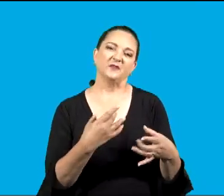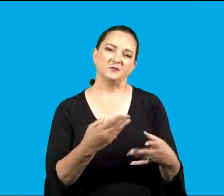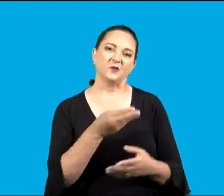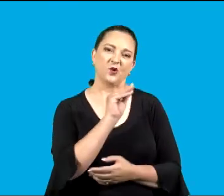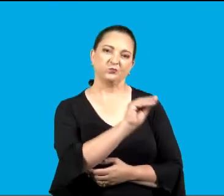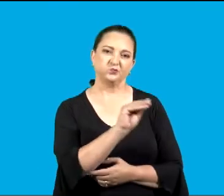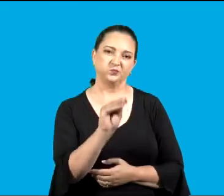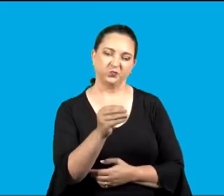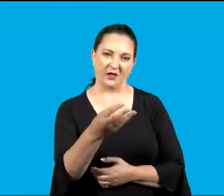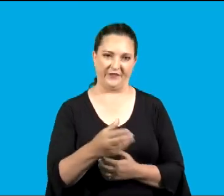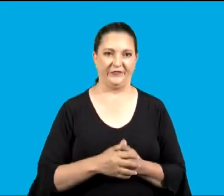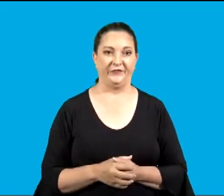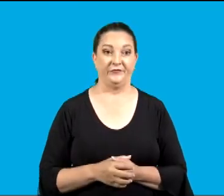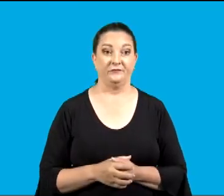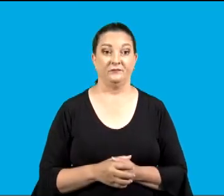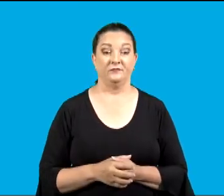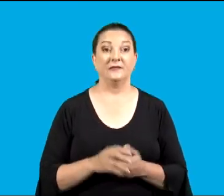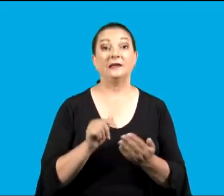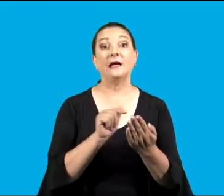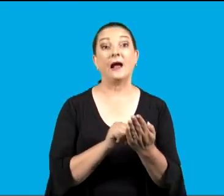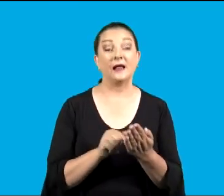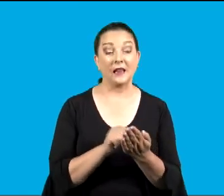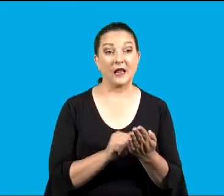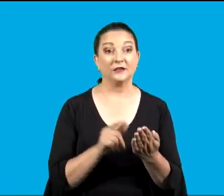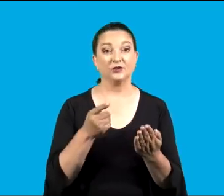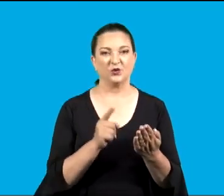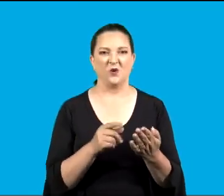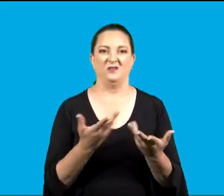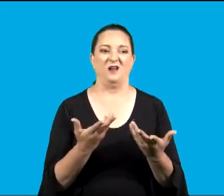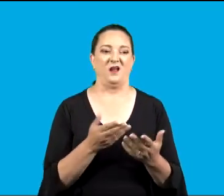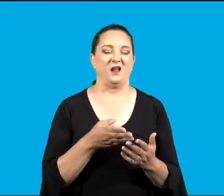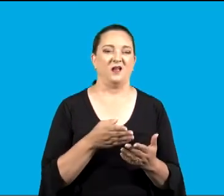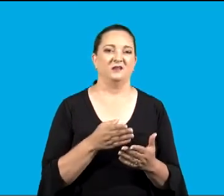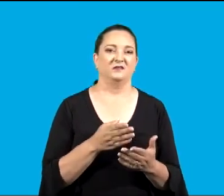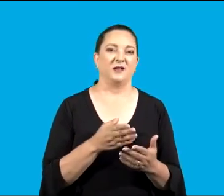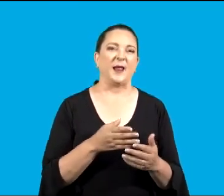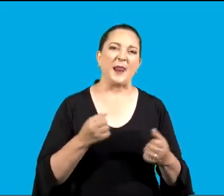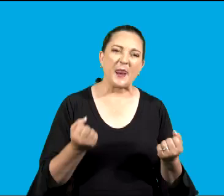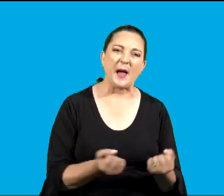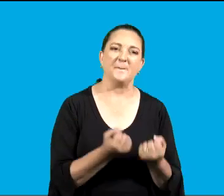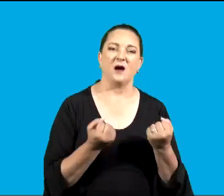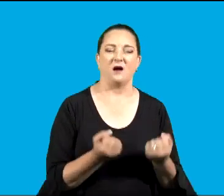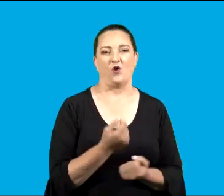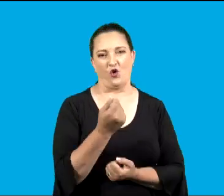information. And we're supposed to calculate our direct labor